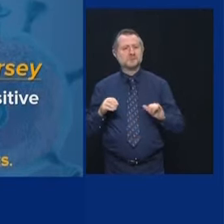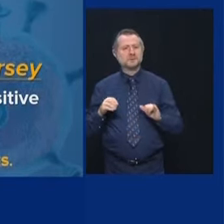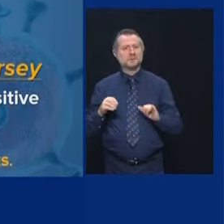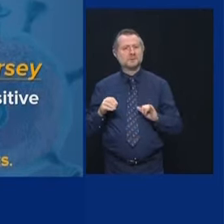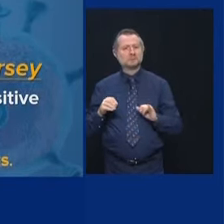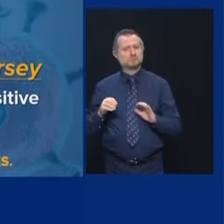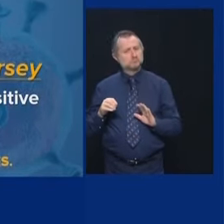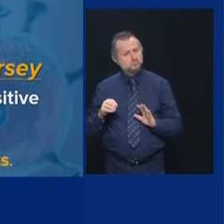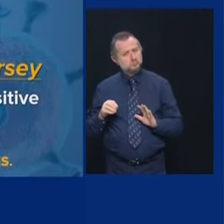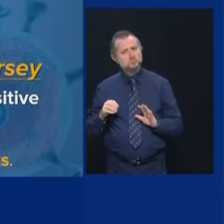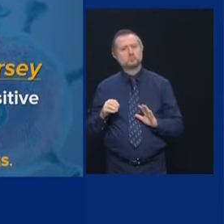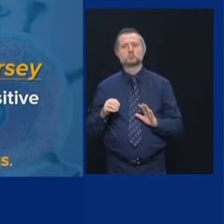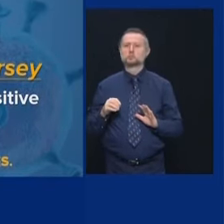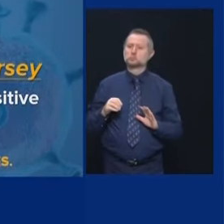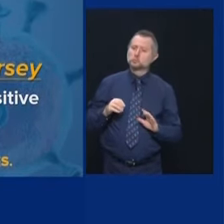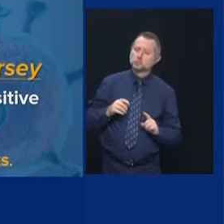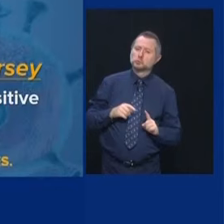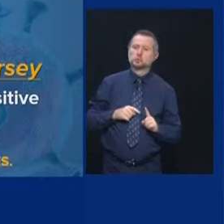Hyper-ambitious, unrealistic.